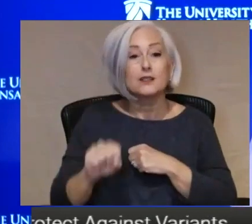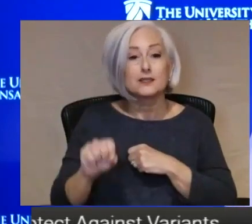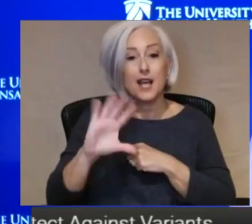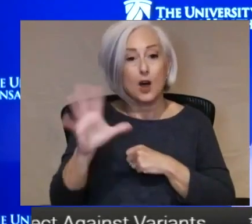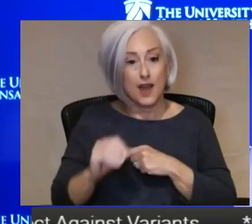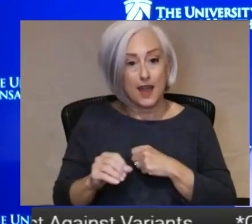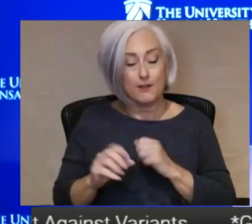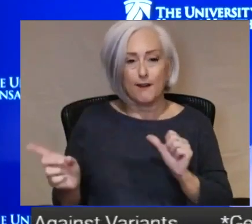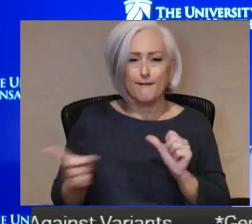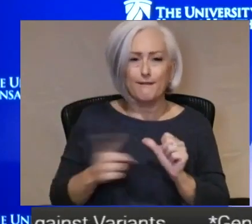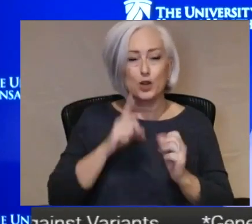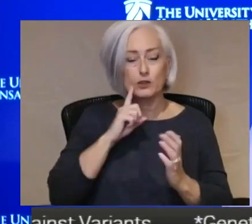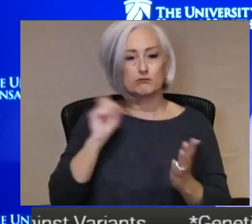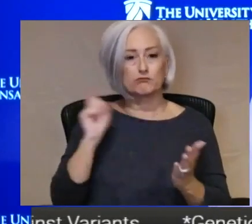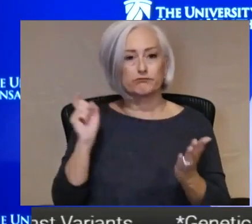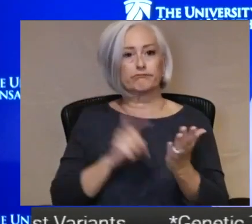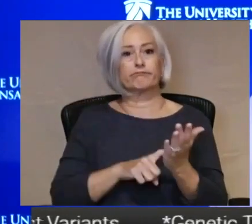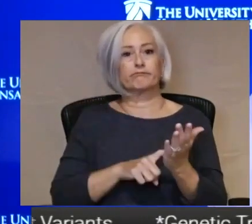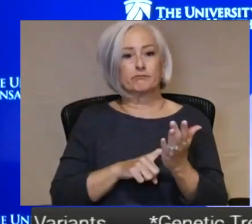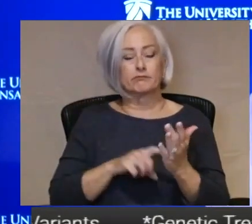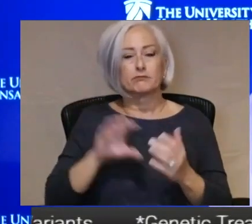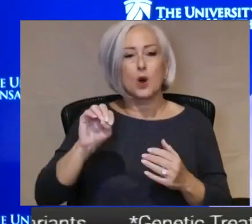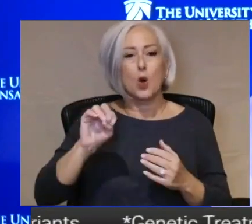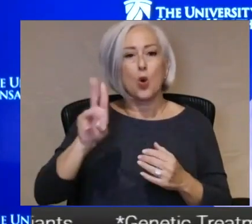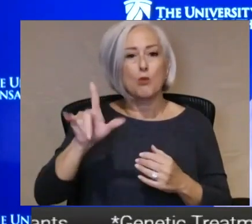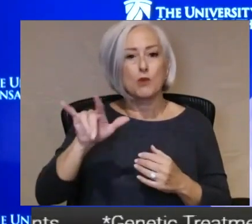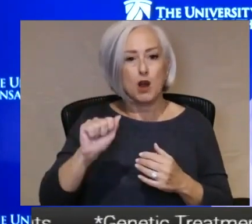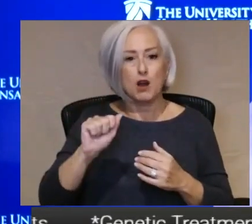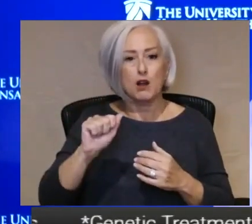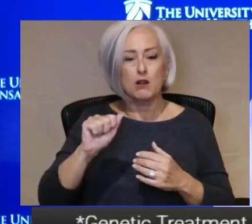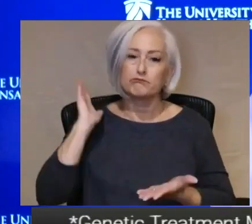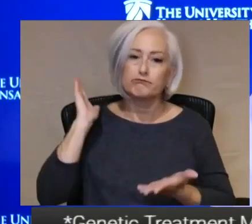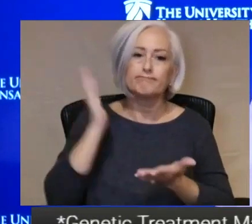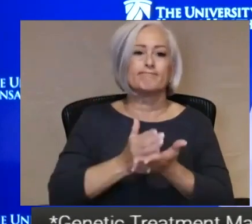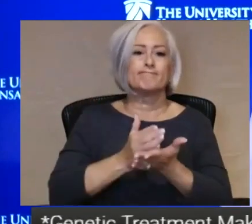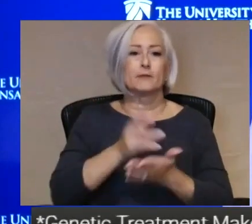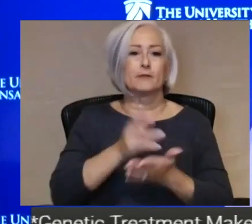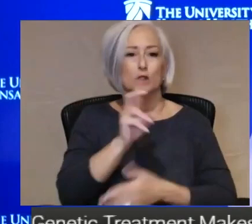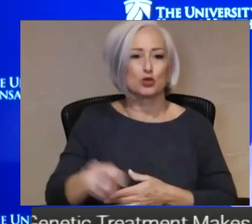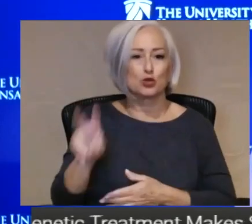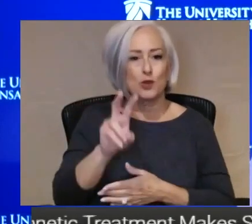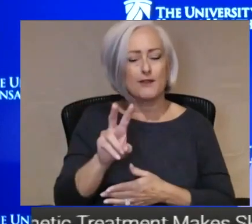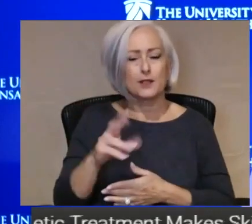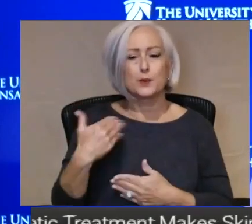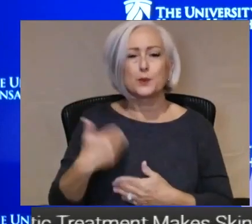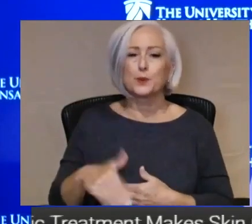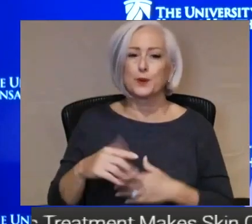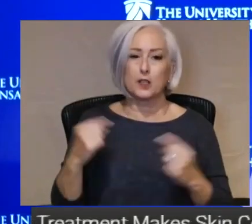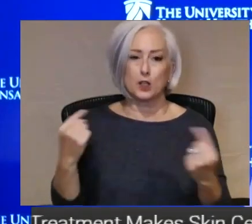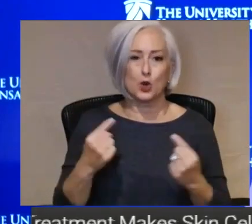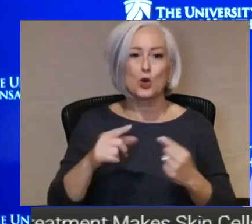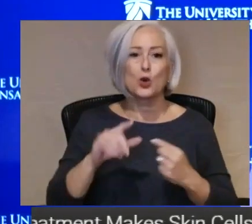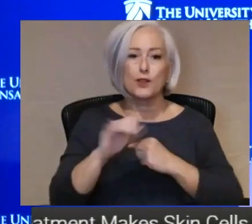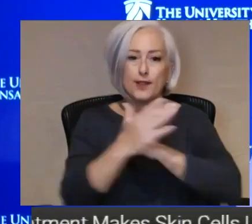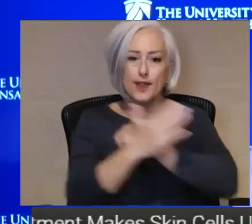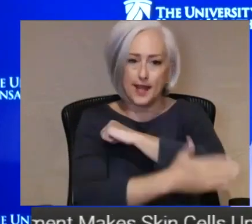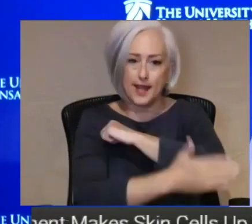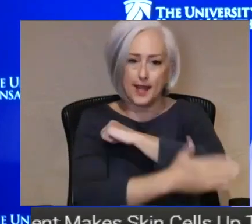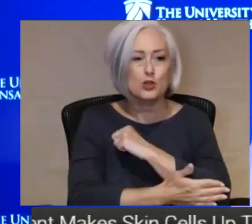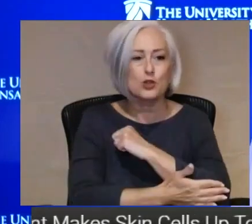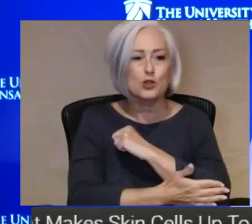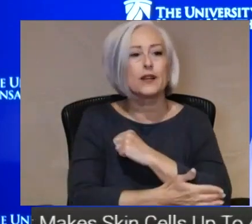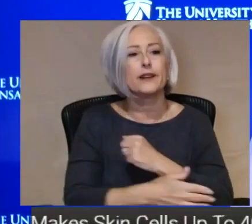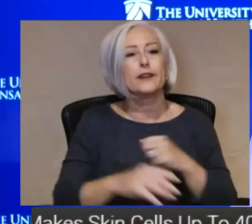was a shutdown of travel there. There were issues there that hurt that country. That also hurt the expansion of science and